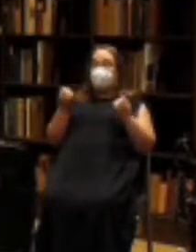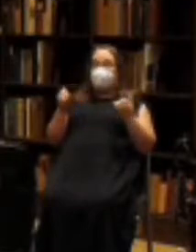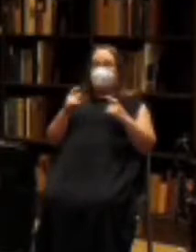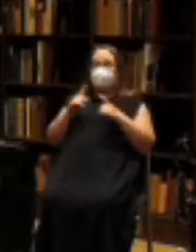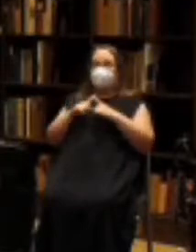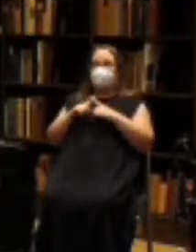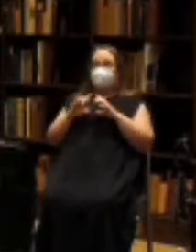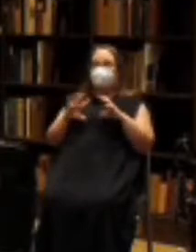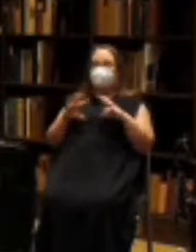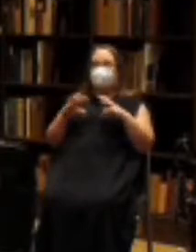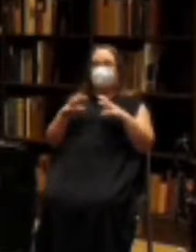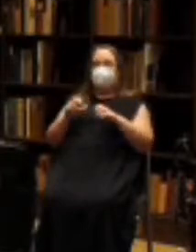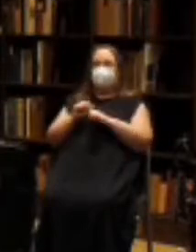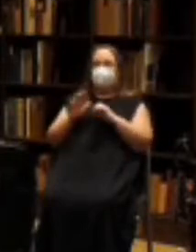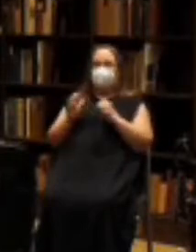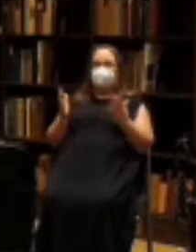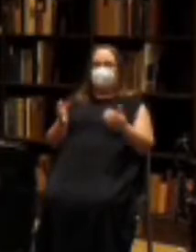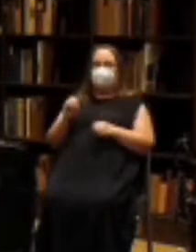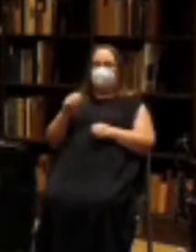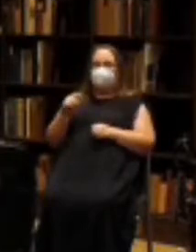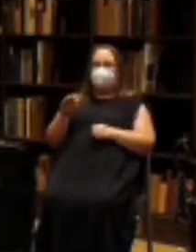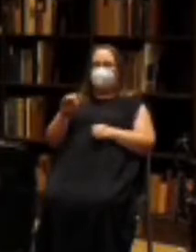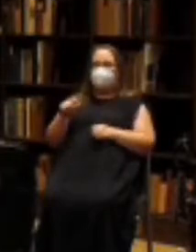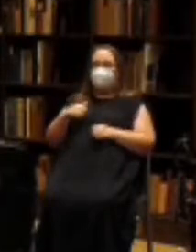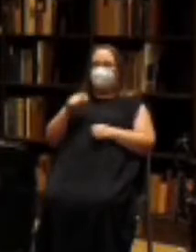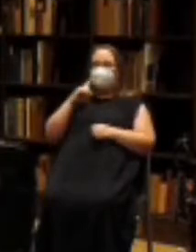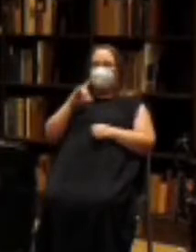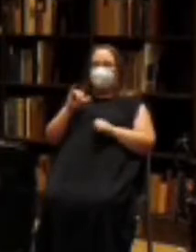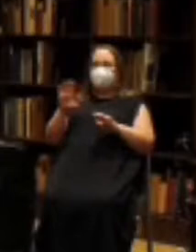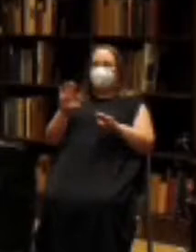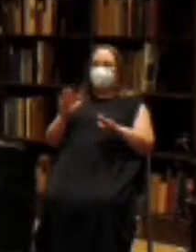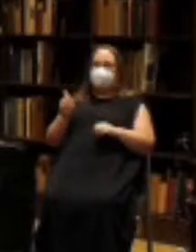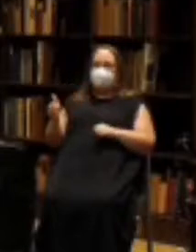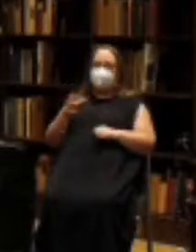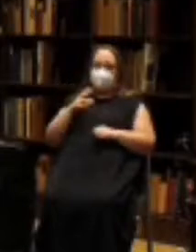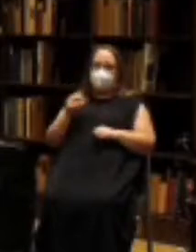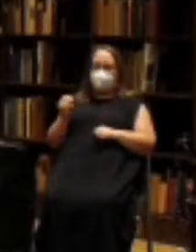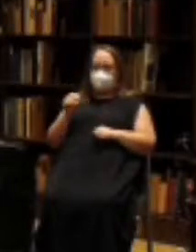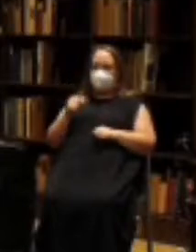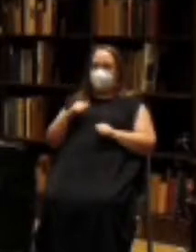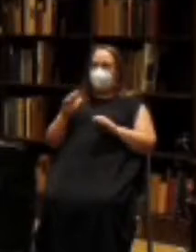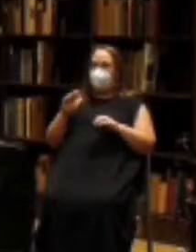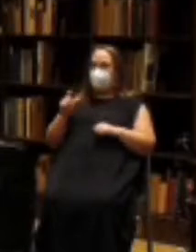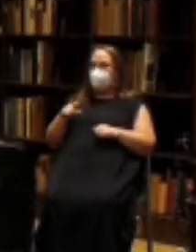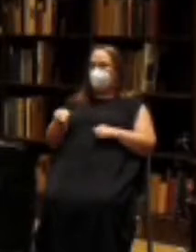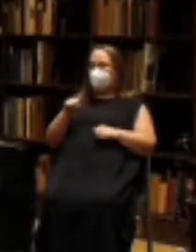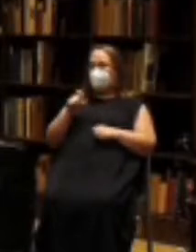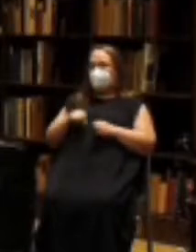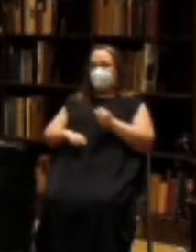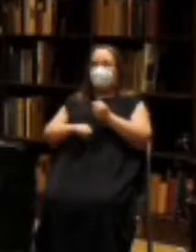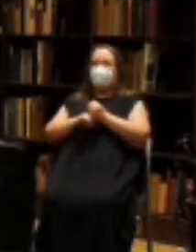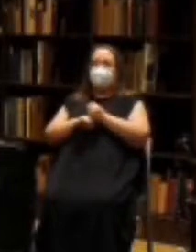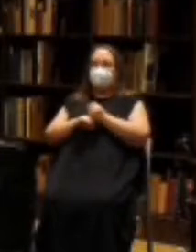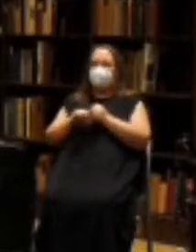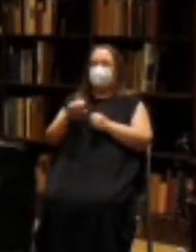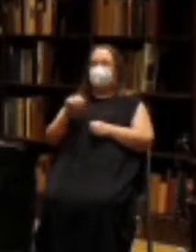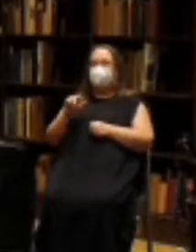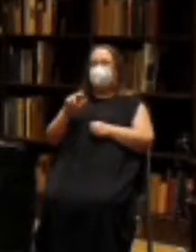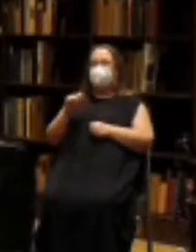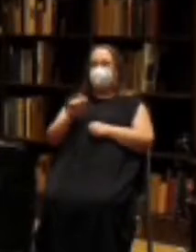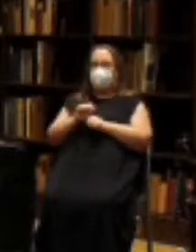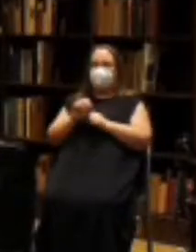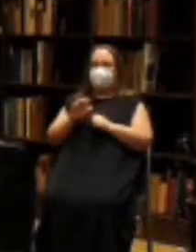underway to unionize workers at Pratt Library, and I think that's an amazing thing, and I hope that you also will support Pratt